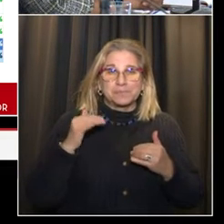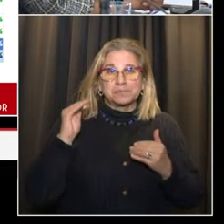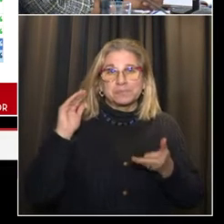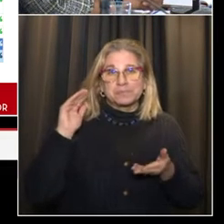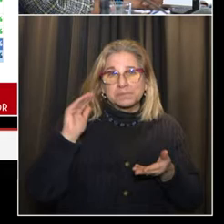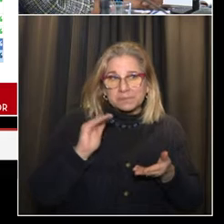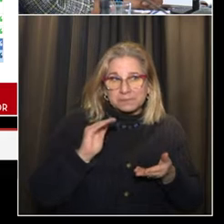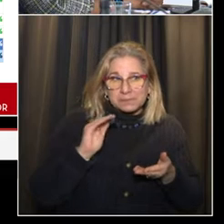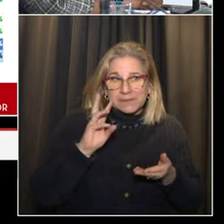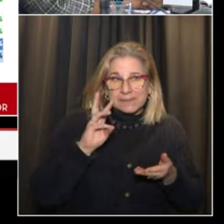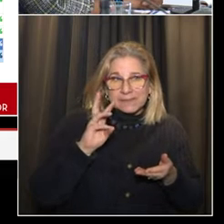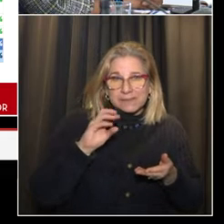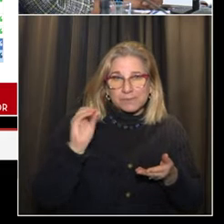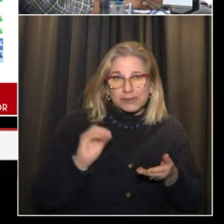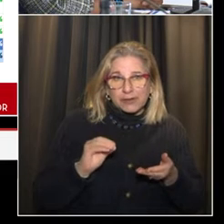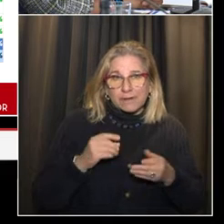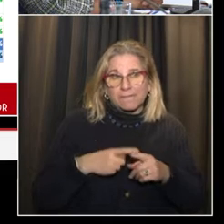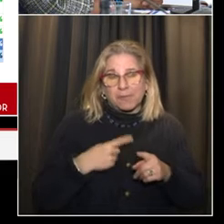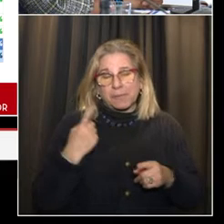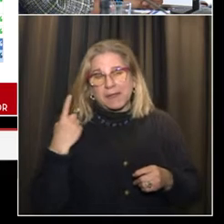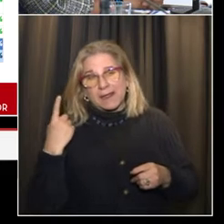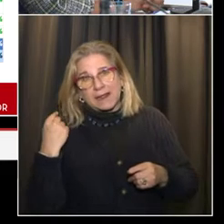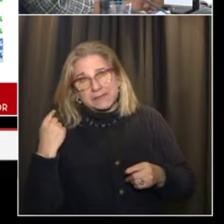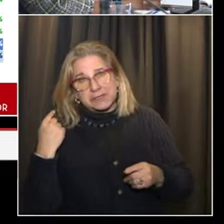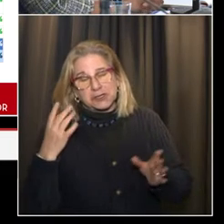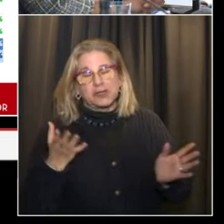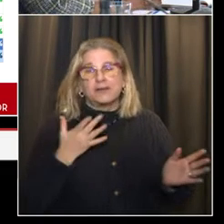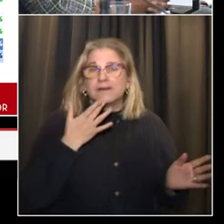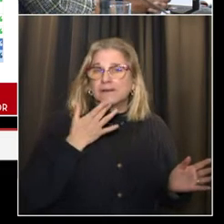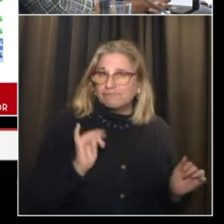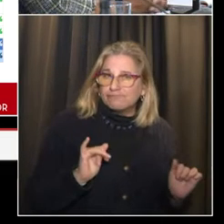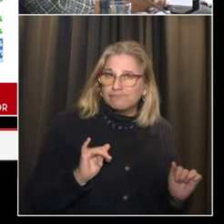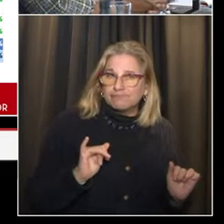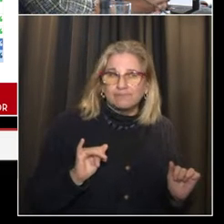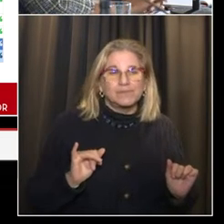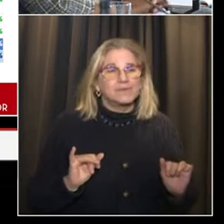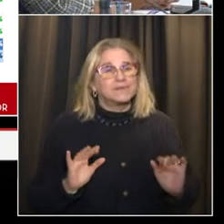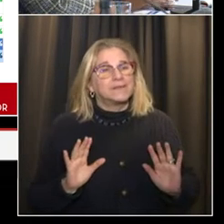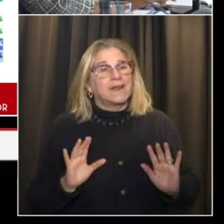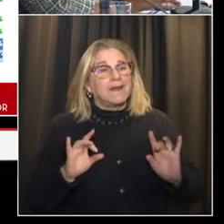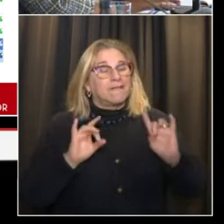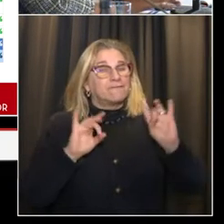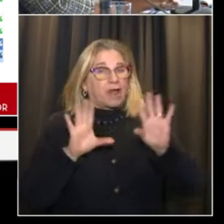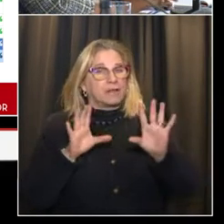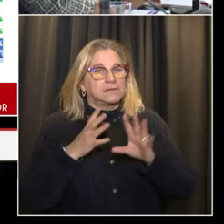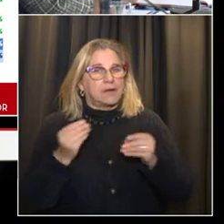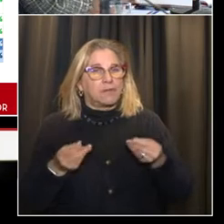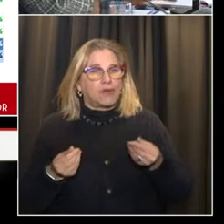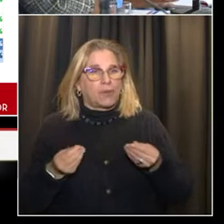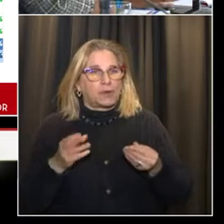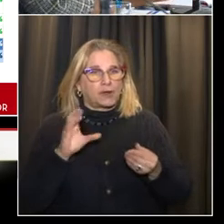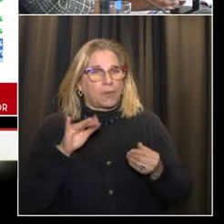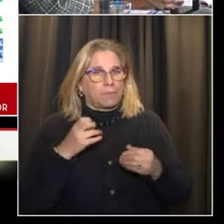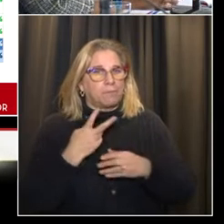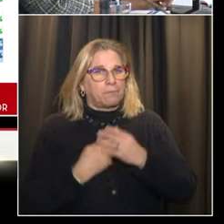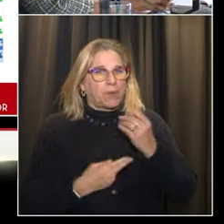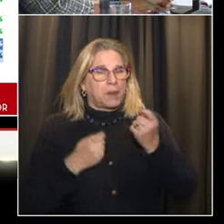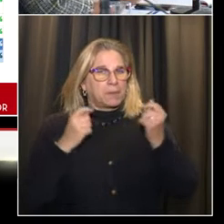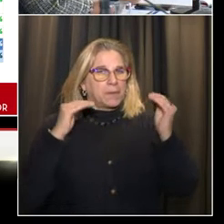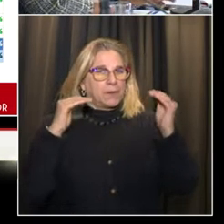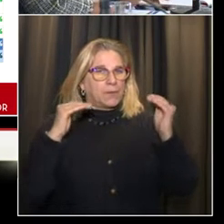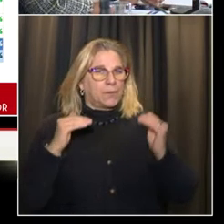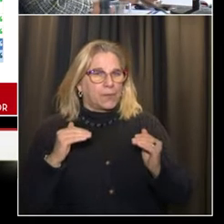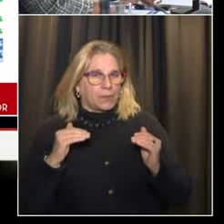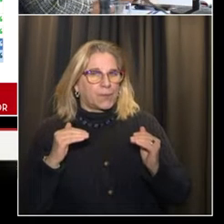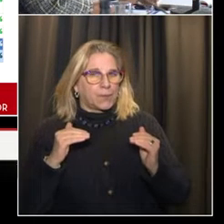down 8% in property crime and 8% in total crime. I point out, because certainly gun crime is a significant issue that